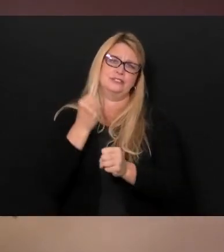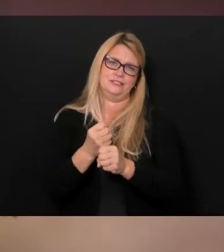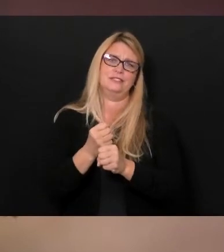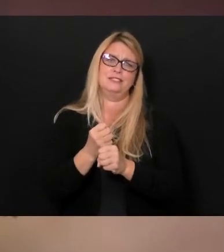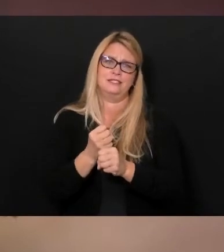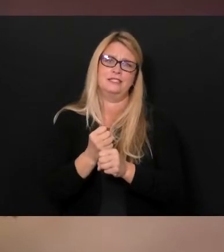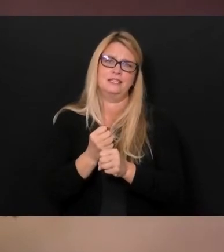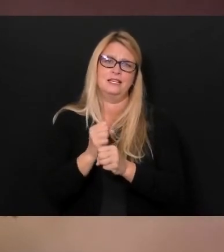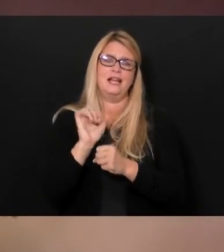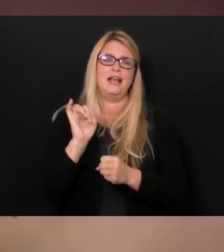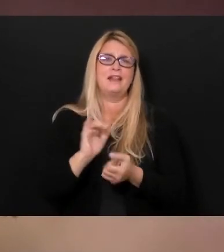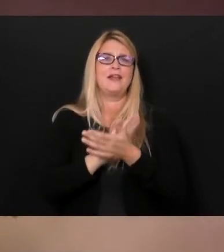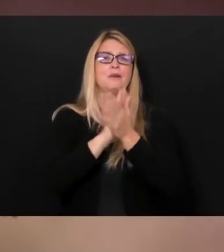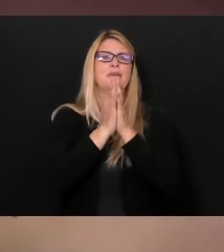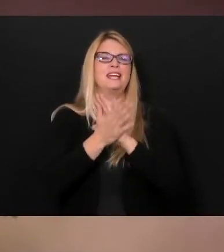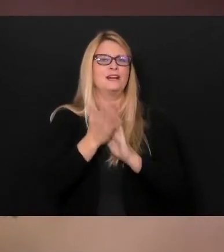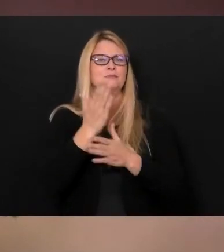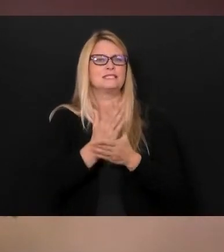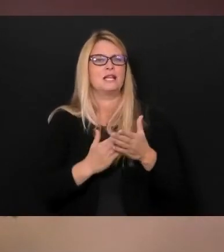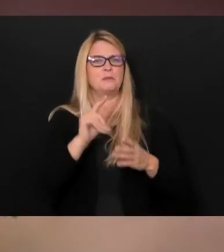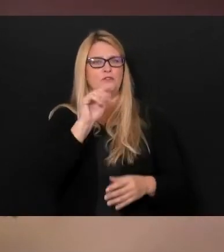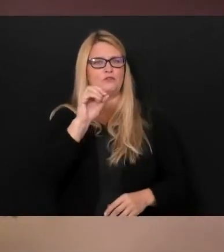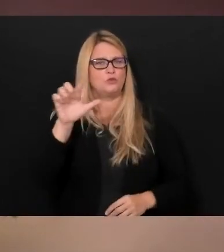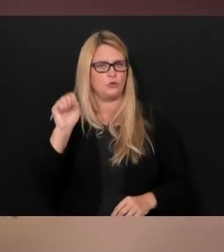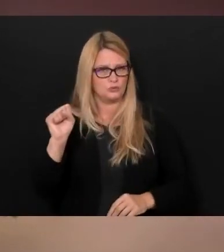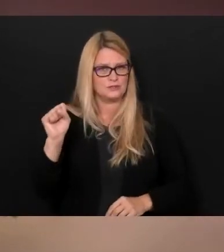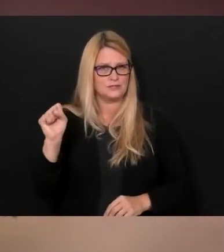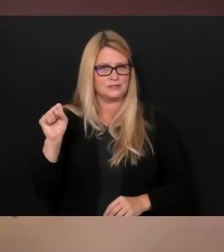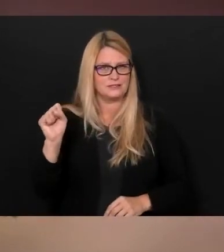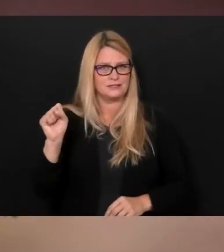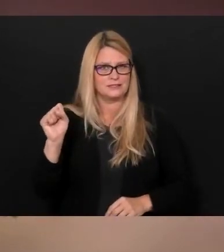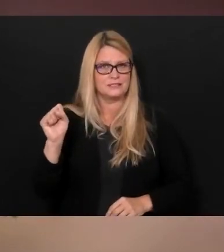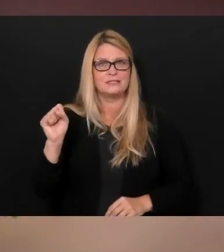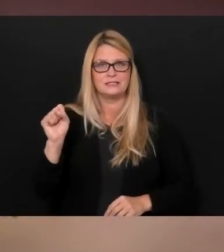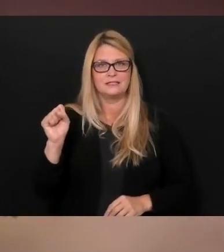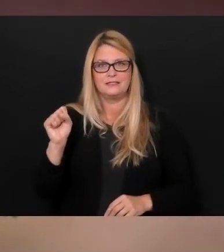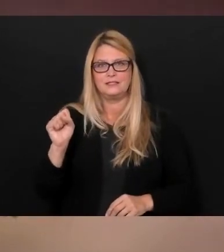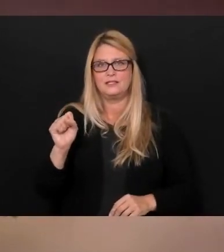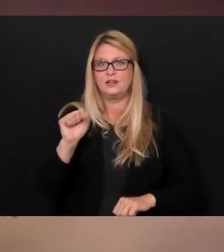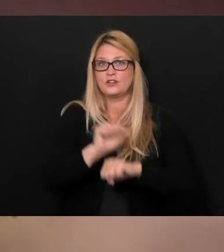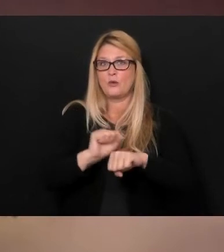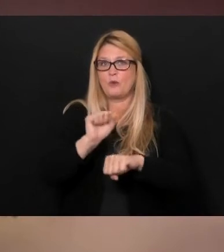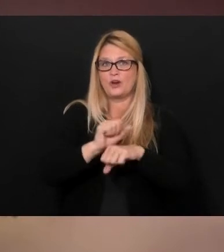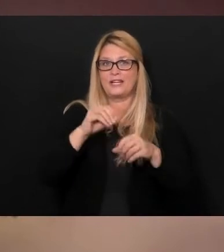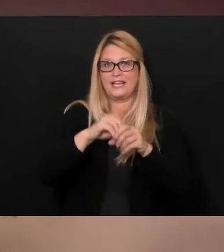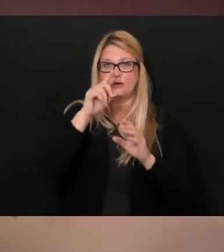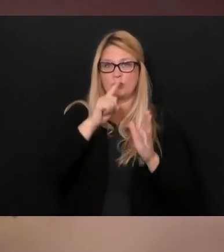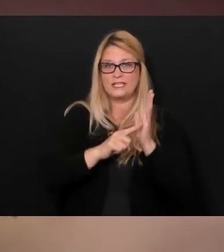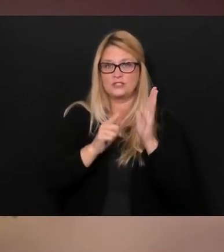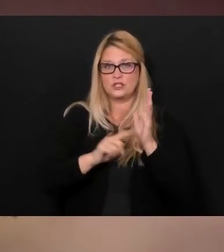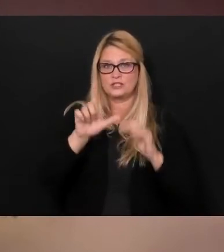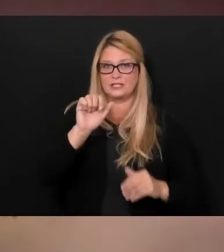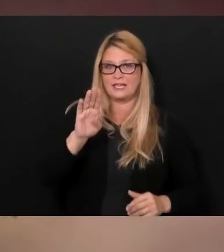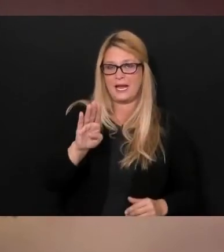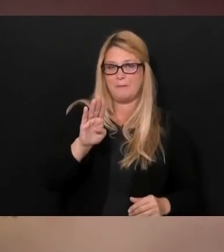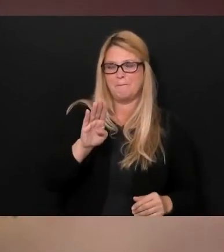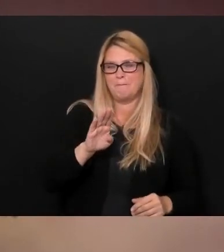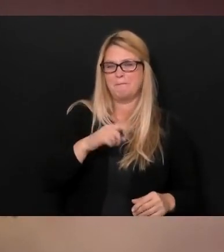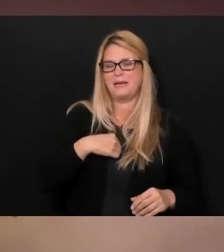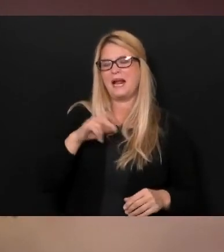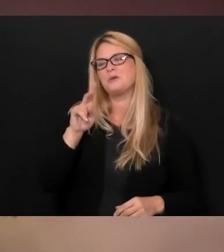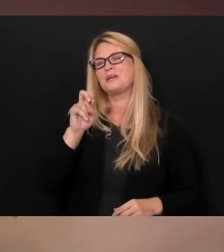they've become sort of some of the tools of the trade for many people that work in research laboratories. But Kenny, I will